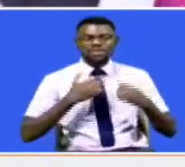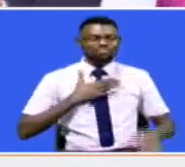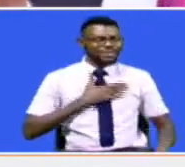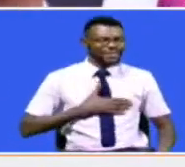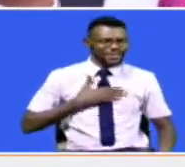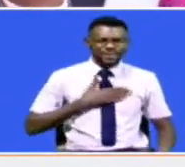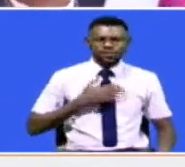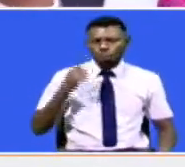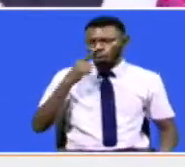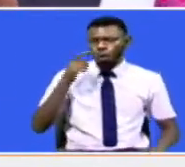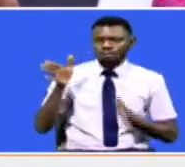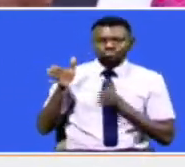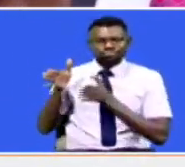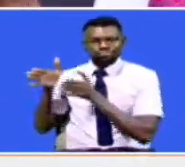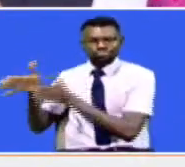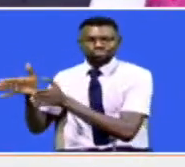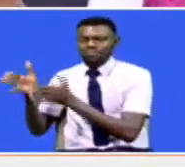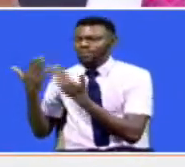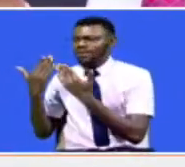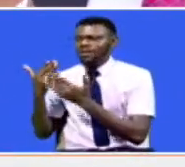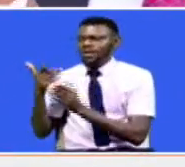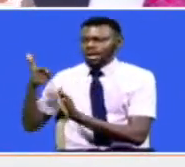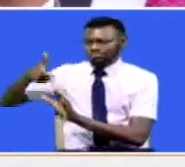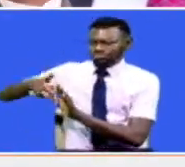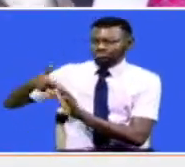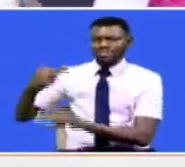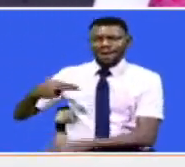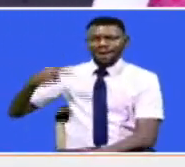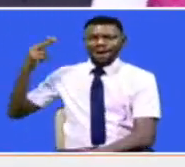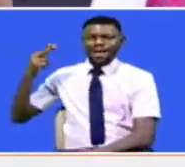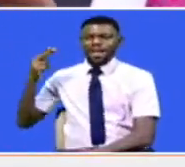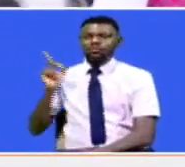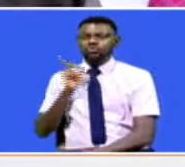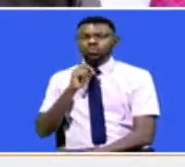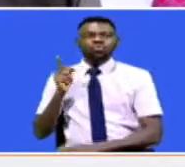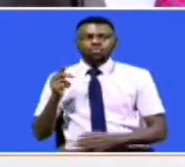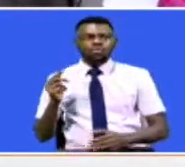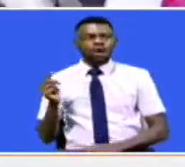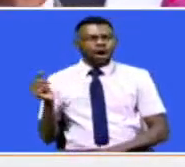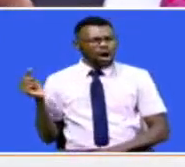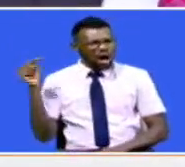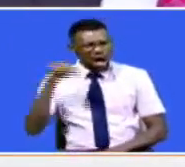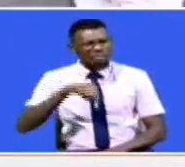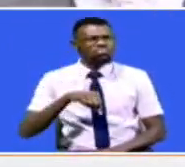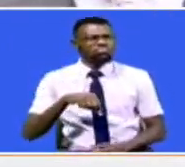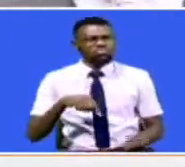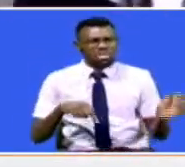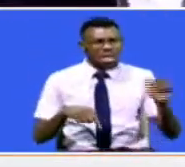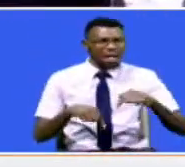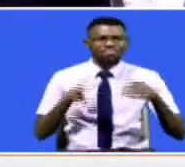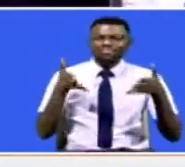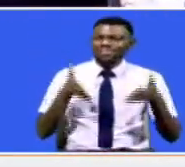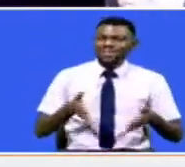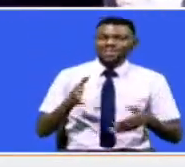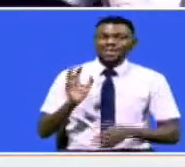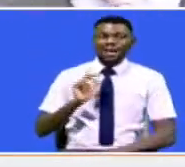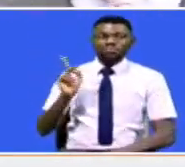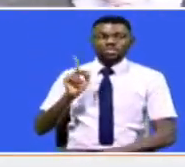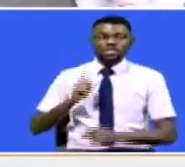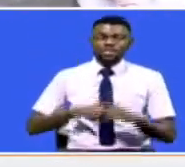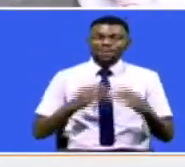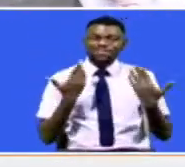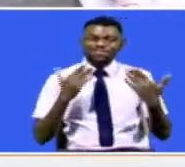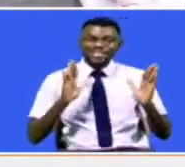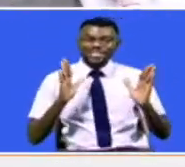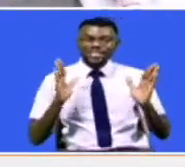nyumbani, utoke huko nyumbani, fiwe liko juu. Kesho, kujeni mfike hapa Kamukunji. Na tukisha maliza